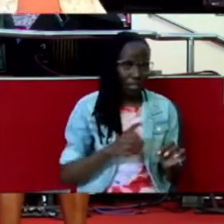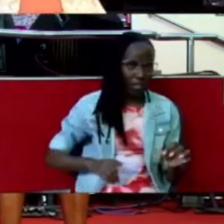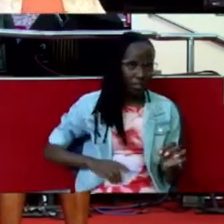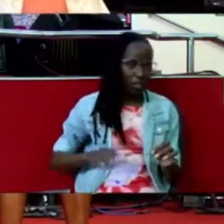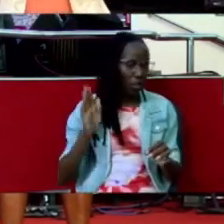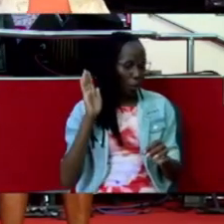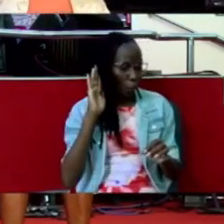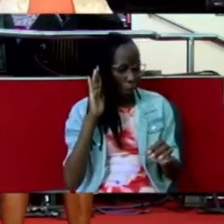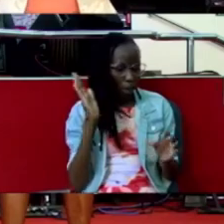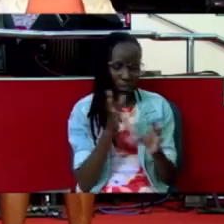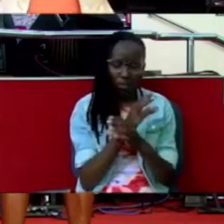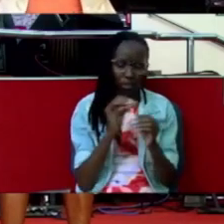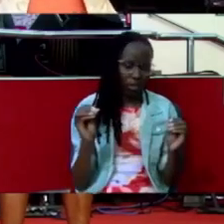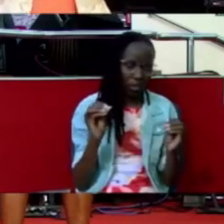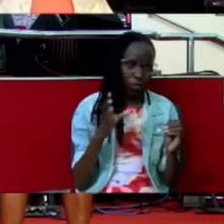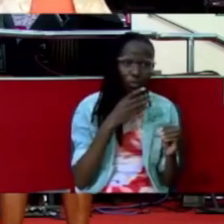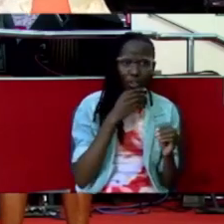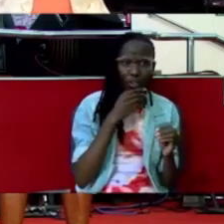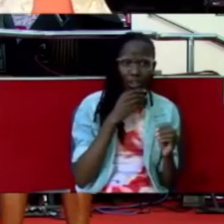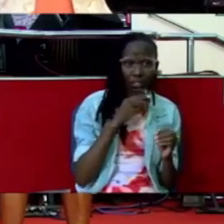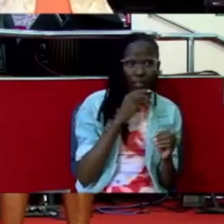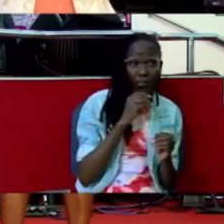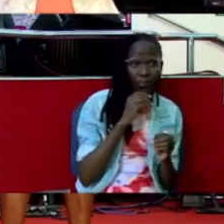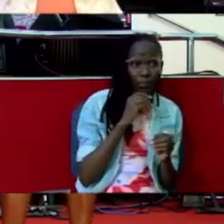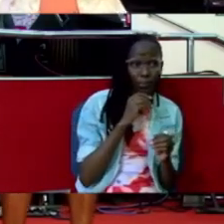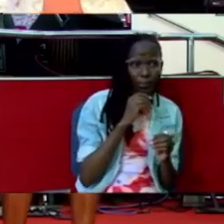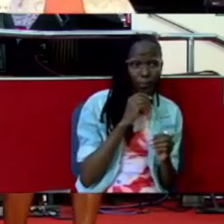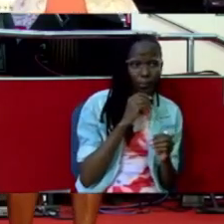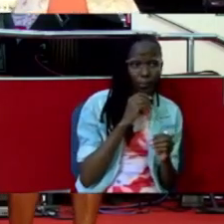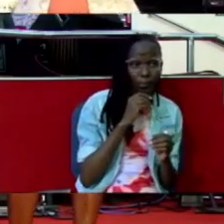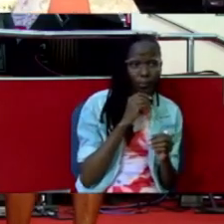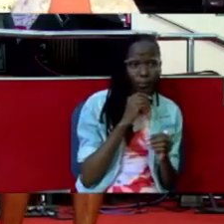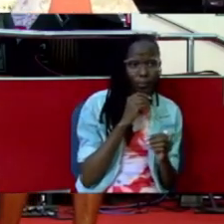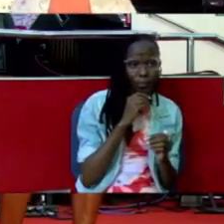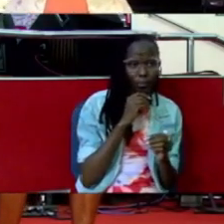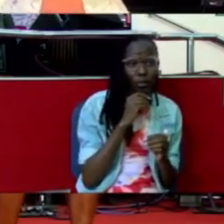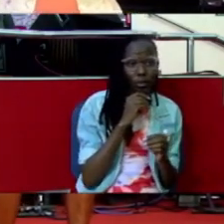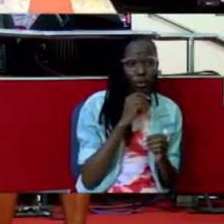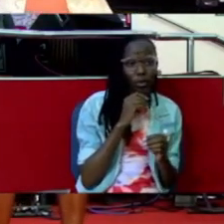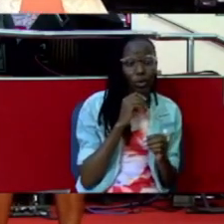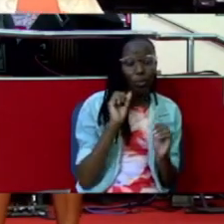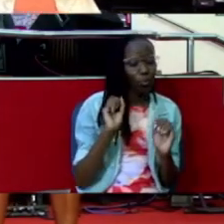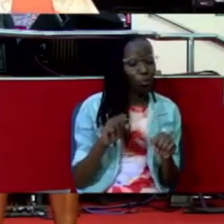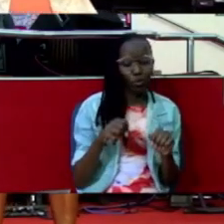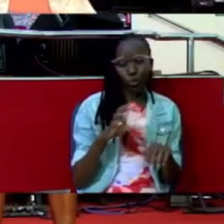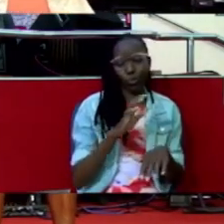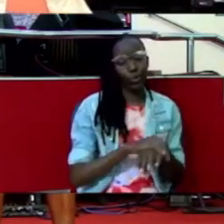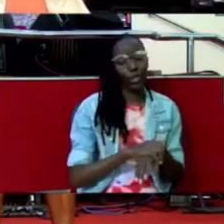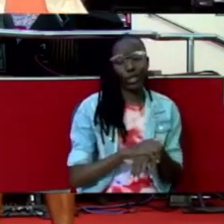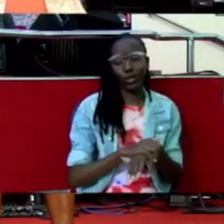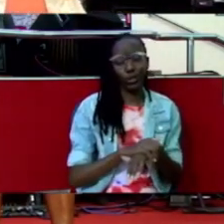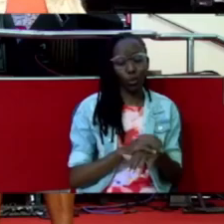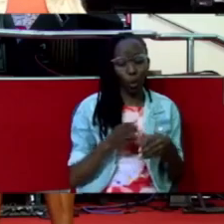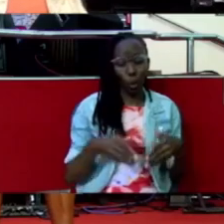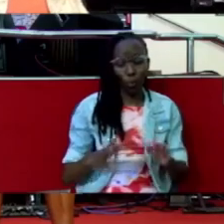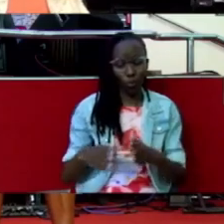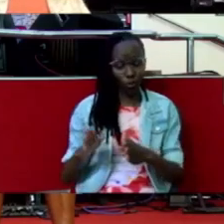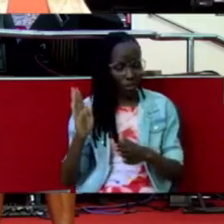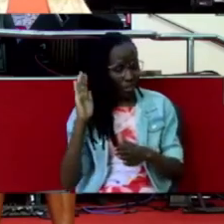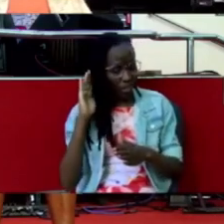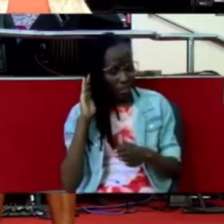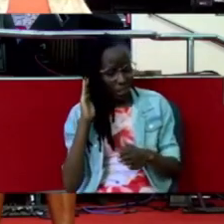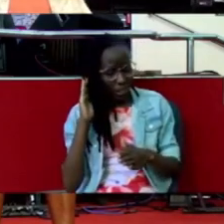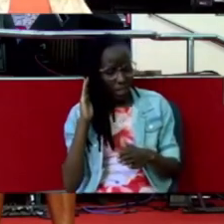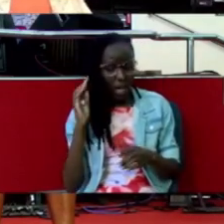father, kama Daudi alikosa angekosa kutii baba yake, he could not have gotten an opportunity to hear